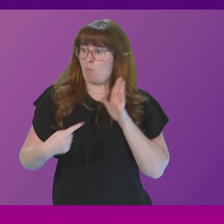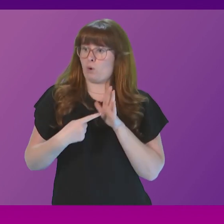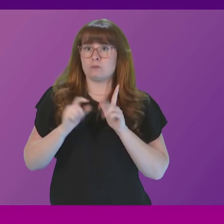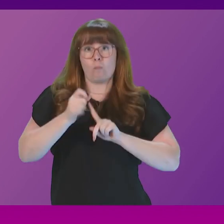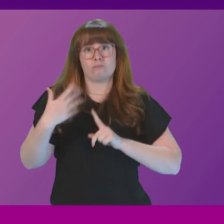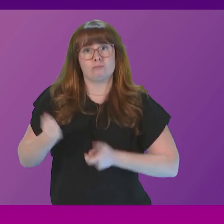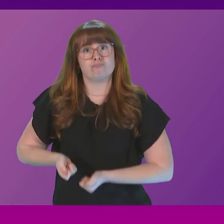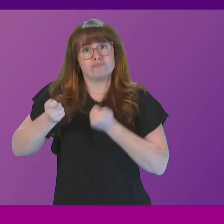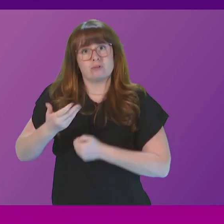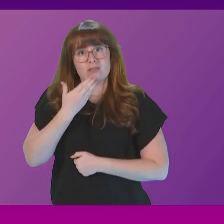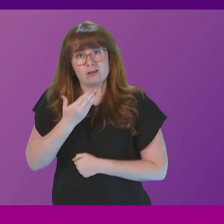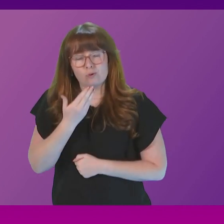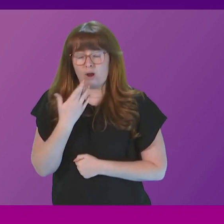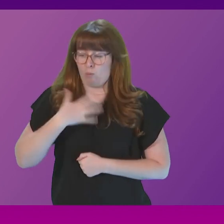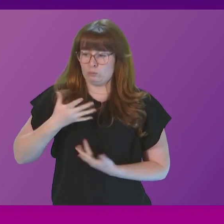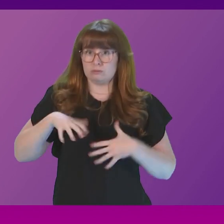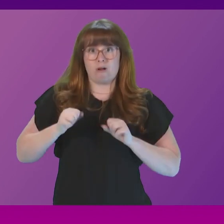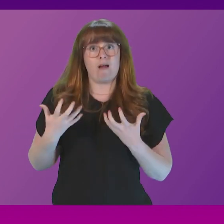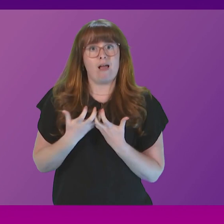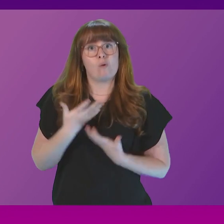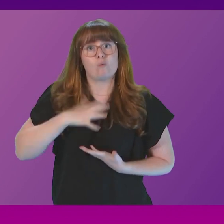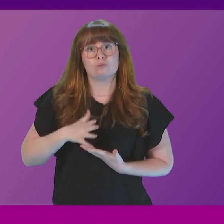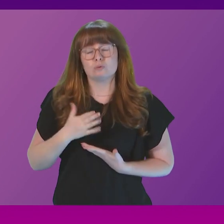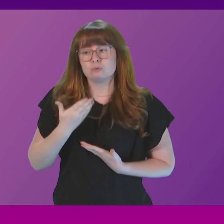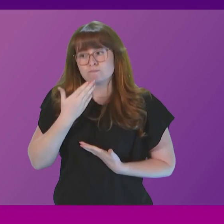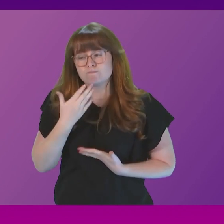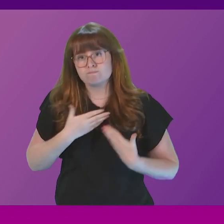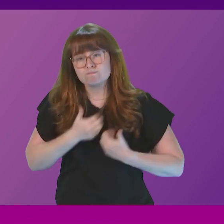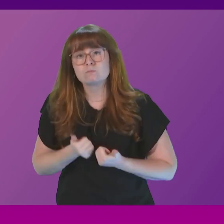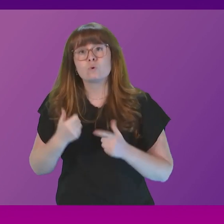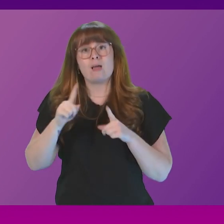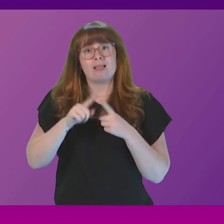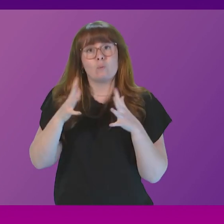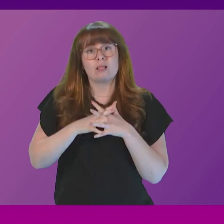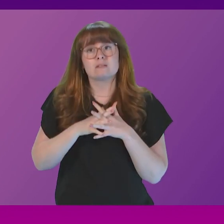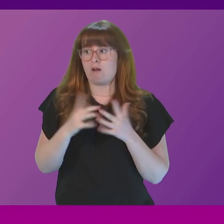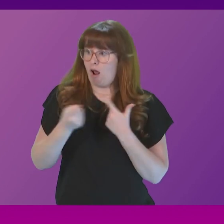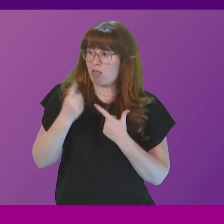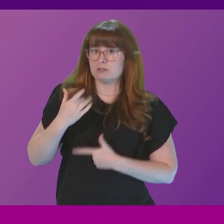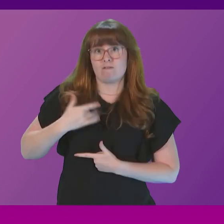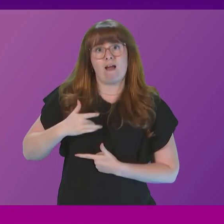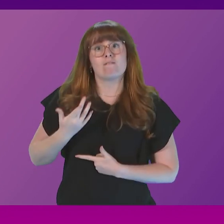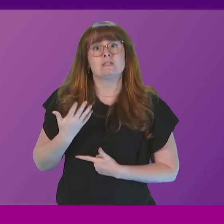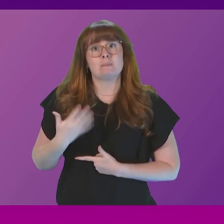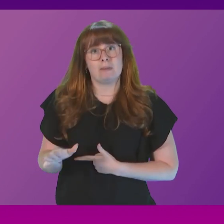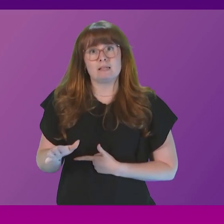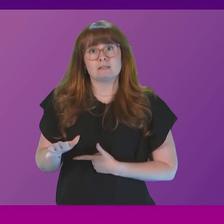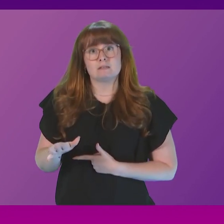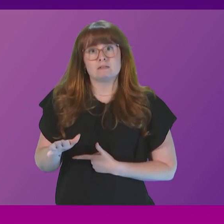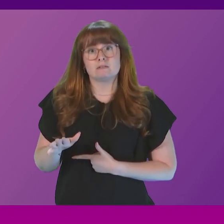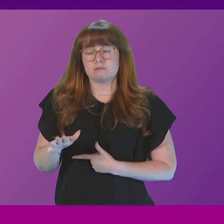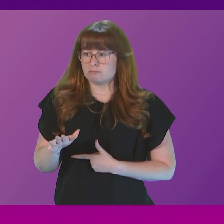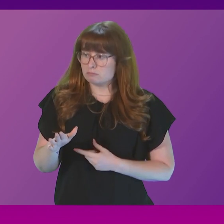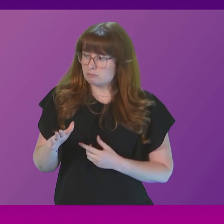points that she raises, and can I start by paying tribute to Ellie Wilson and the many other survivors who've chosen to either waive